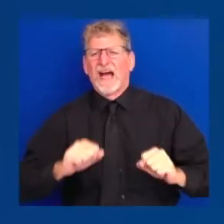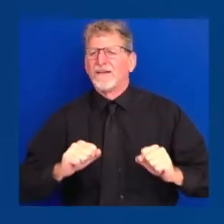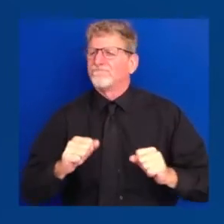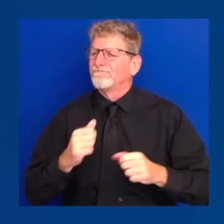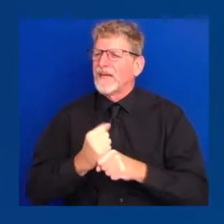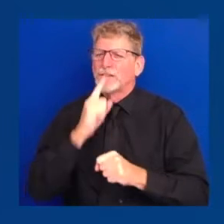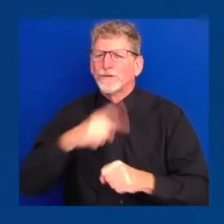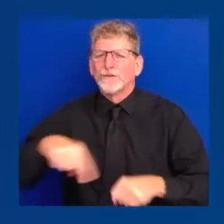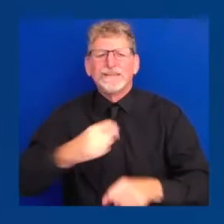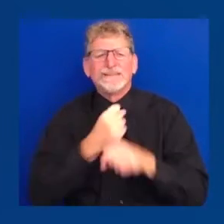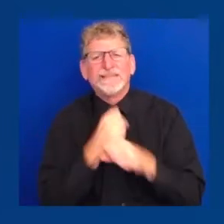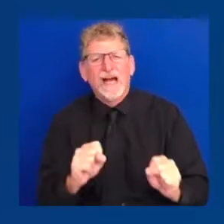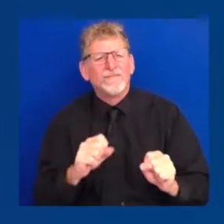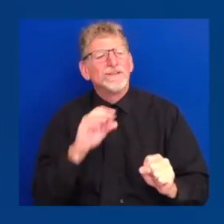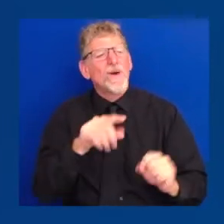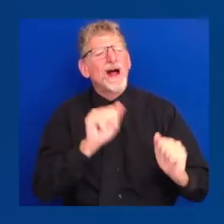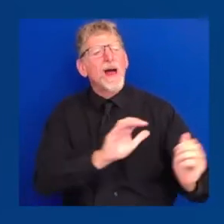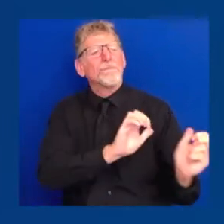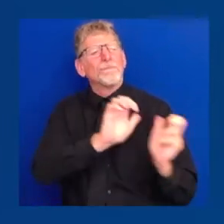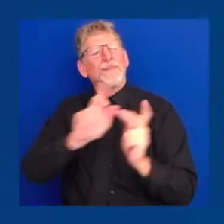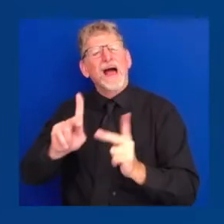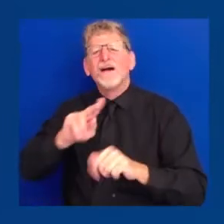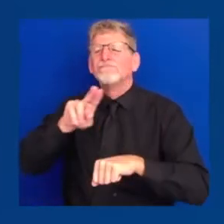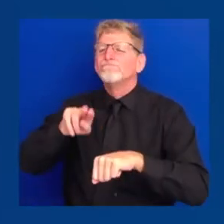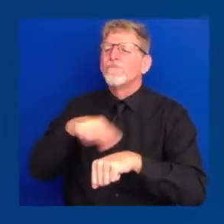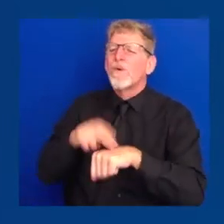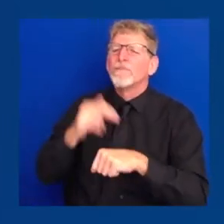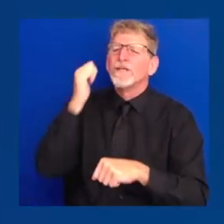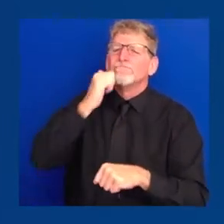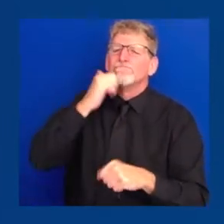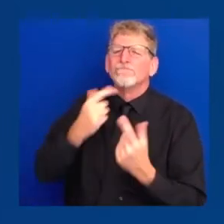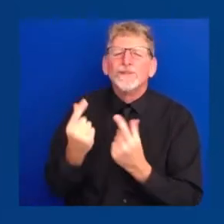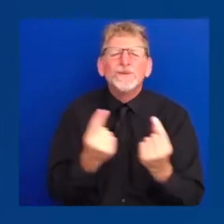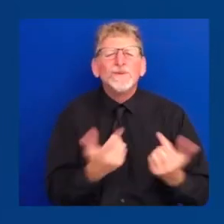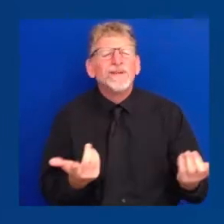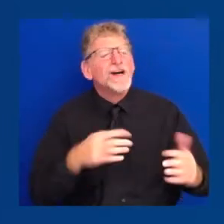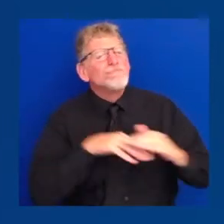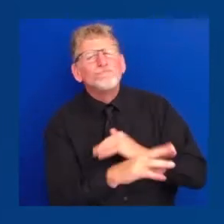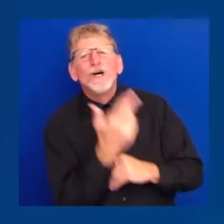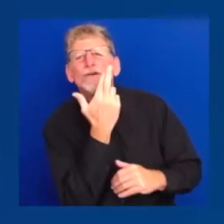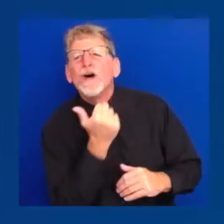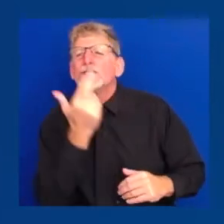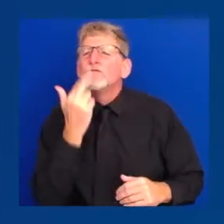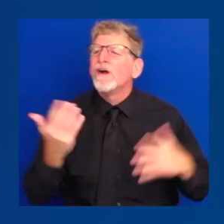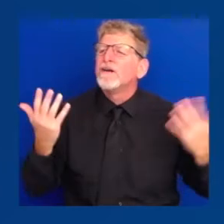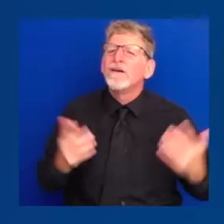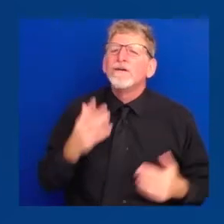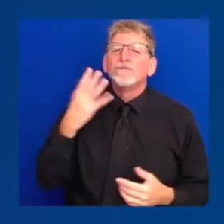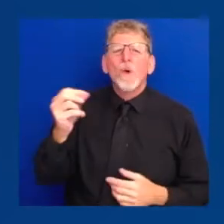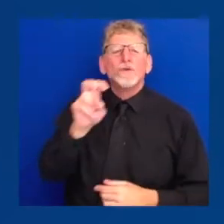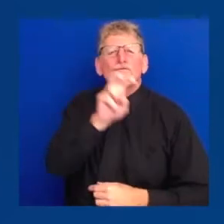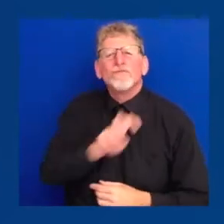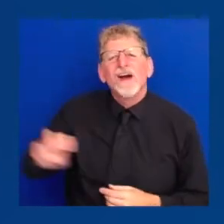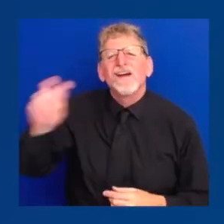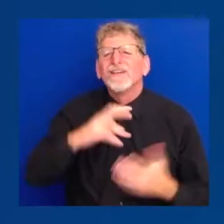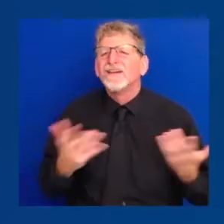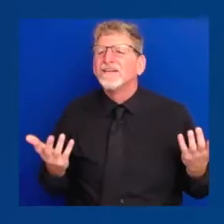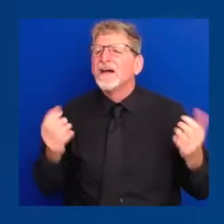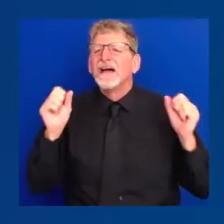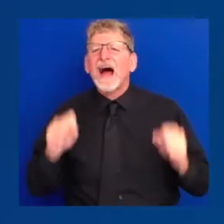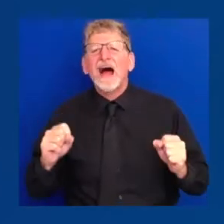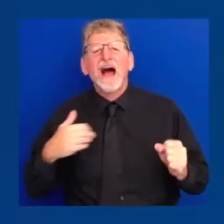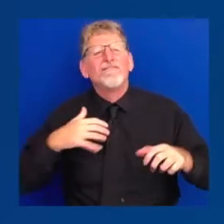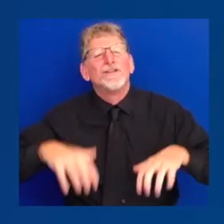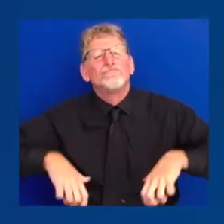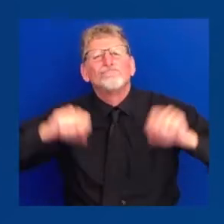restaurant, taking that trip that's been long delayed, arranging a play date for your kids, attending a sports game,